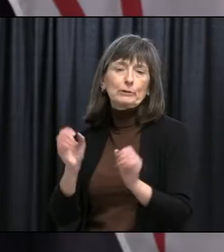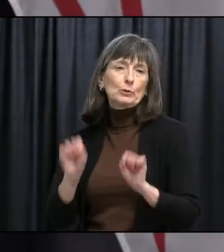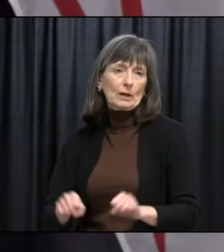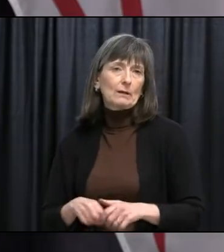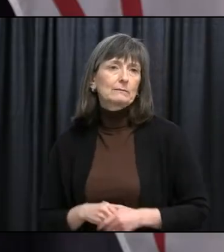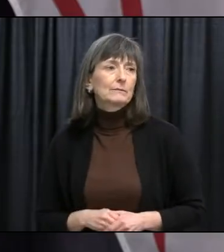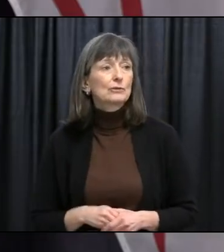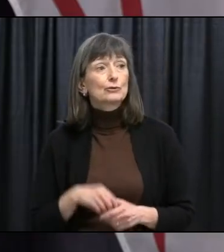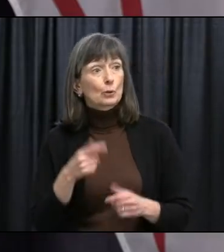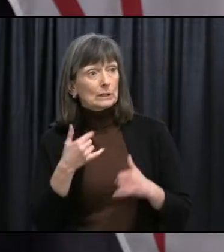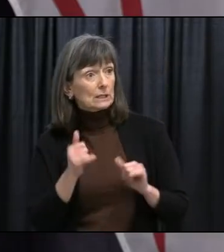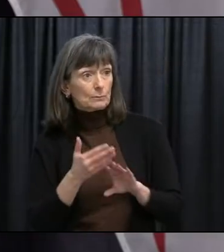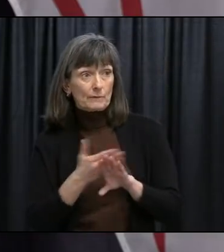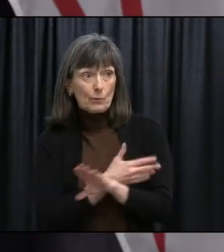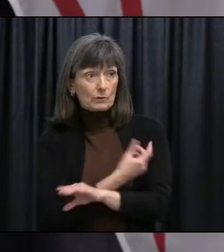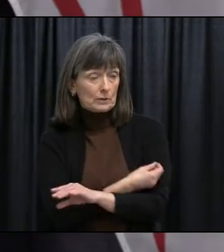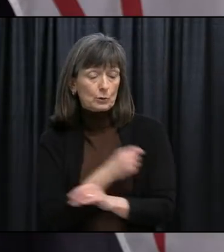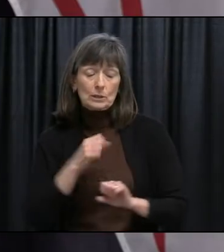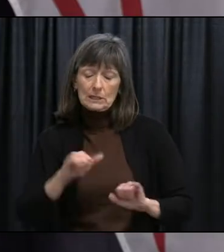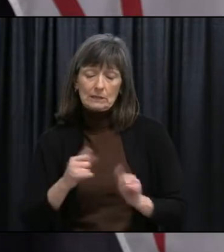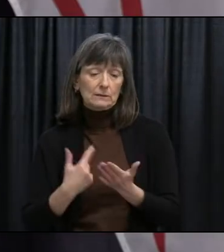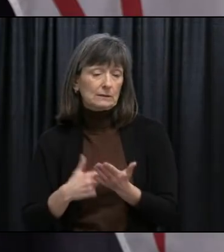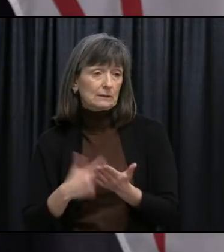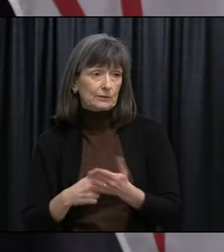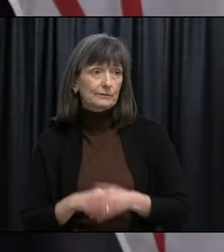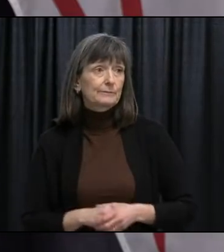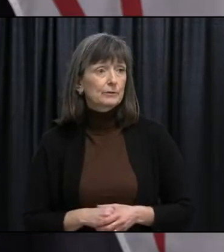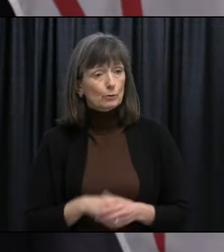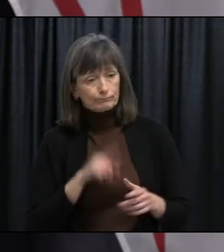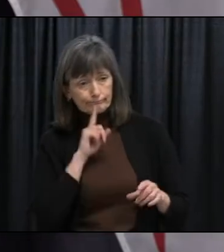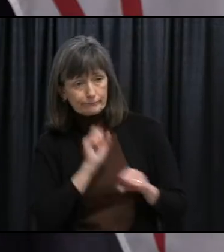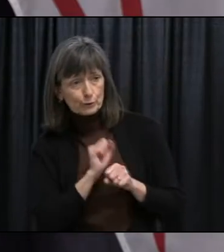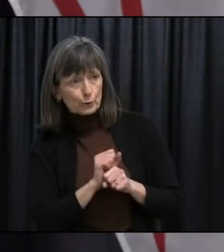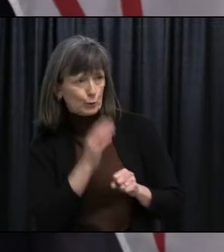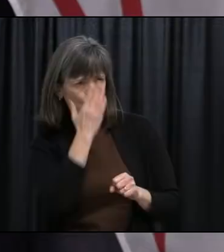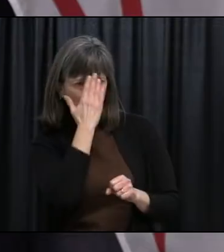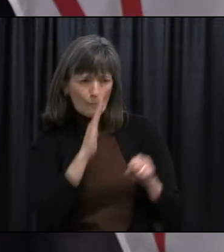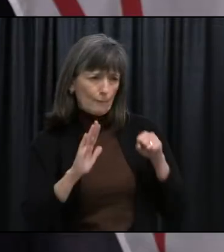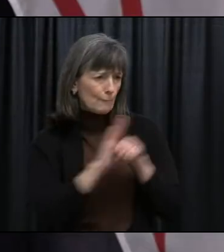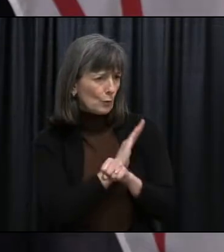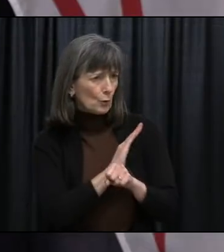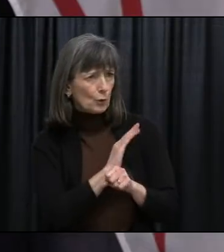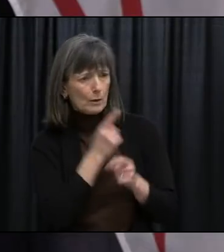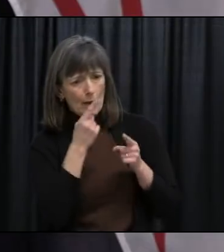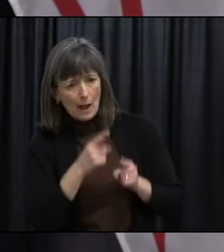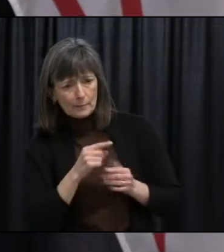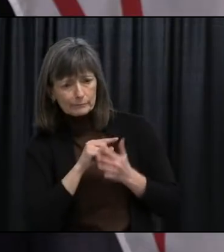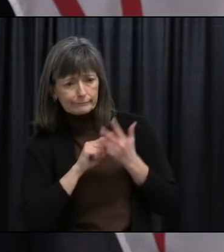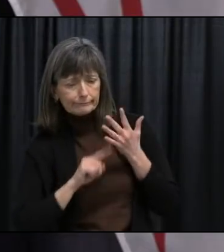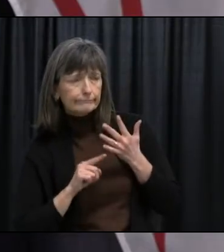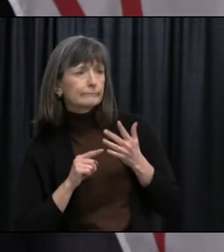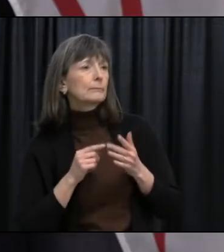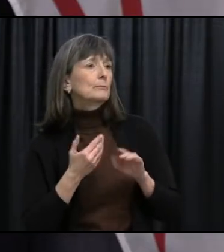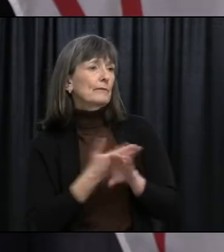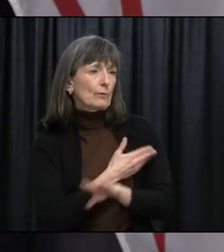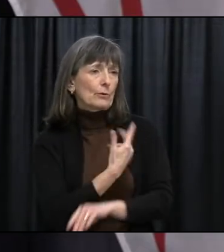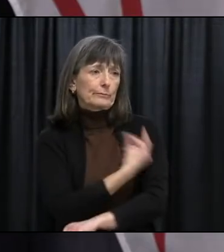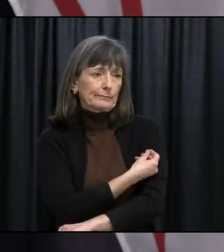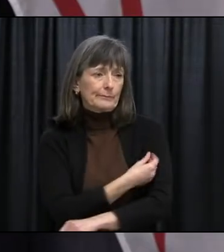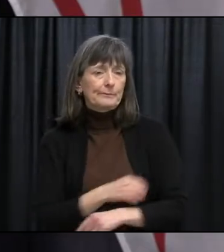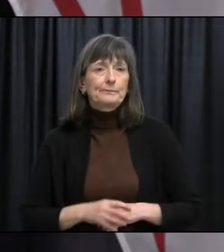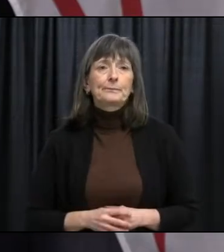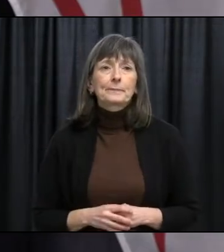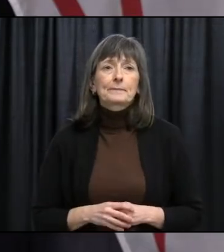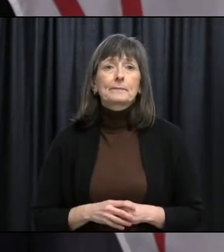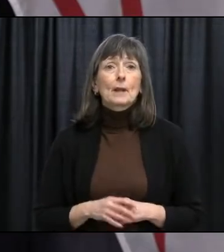somebody to allow them to have an informed consent. But we do encourage anybody who has any of those conditions,